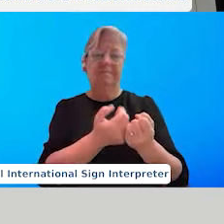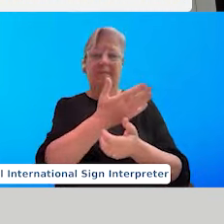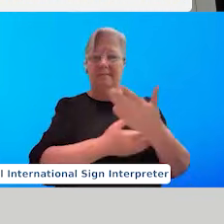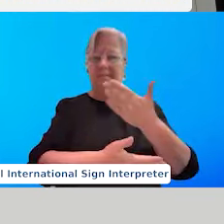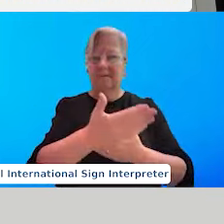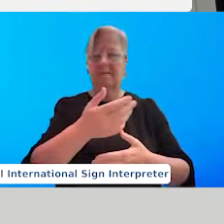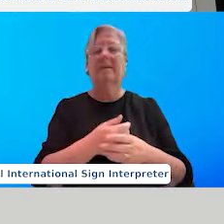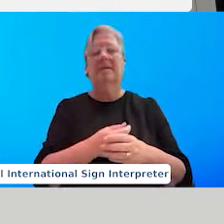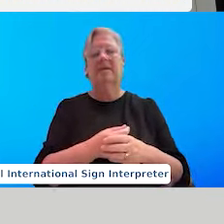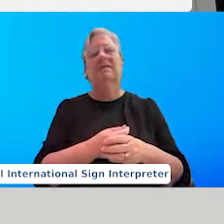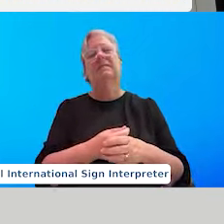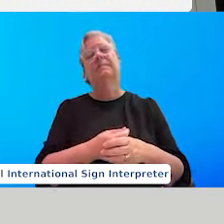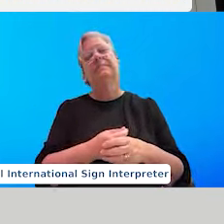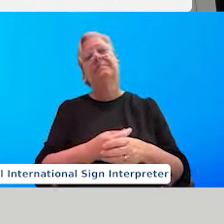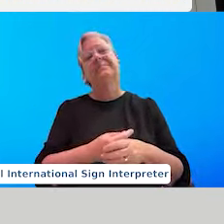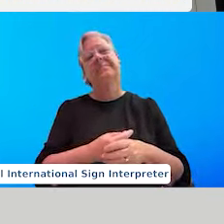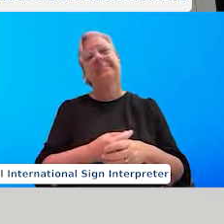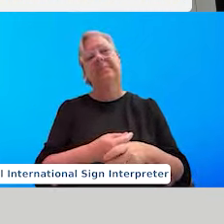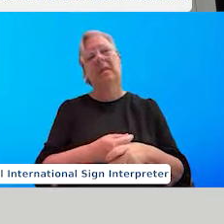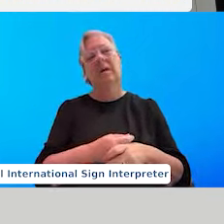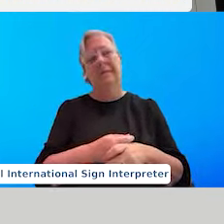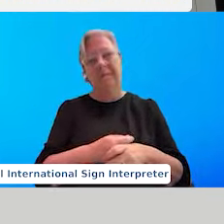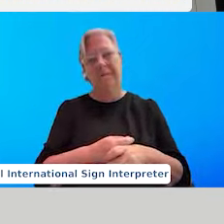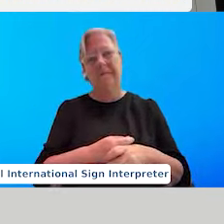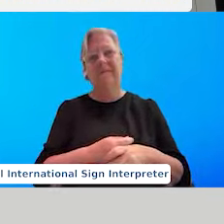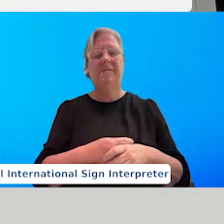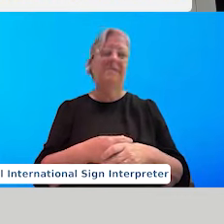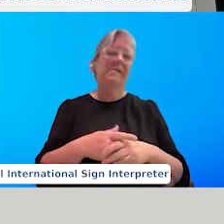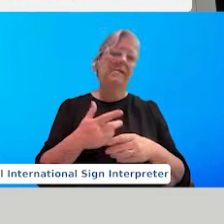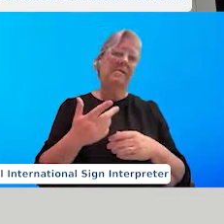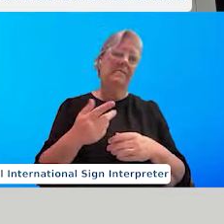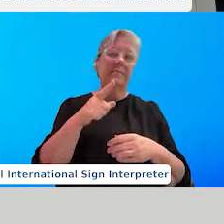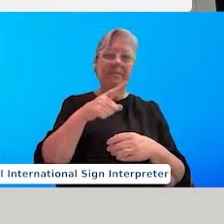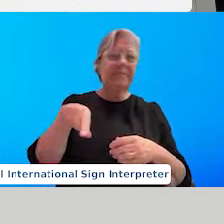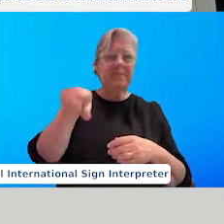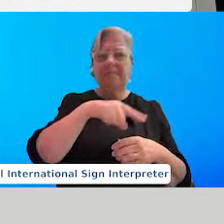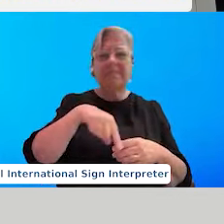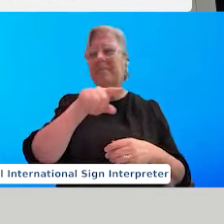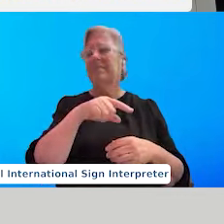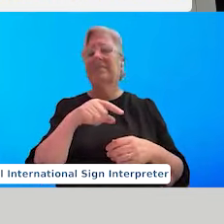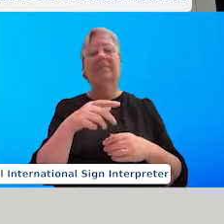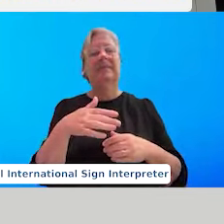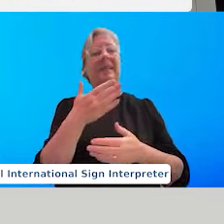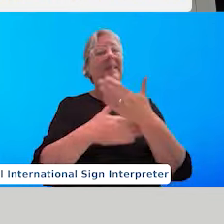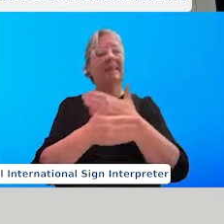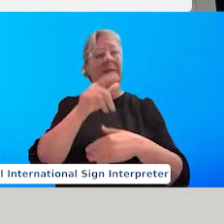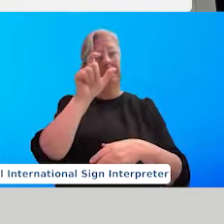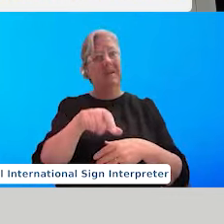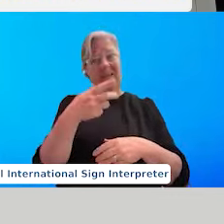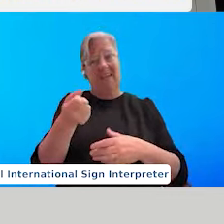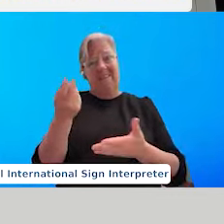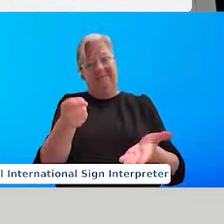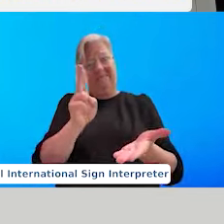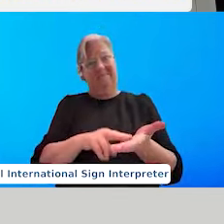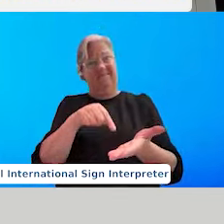And we also have the disability pension just now, right? You mentioned about the